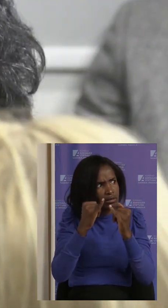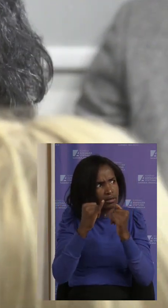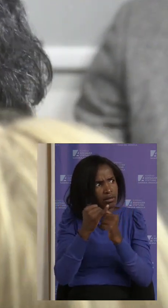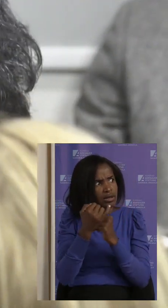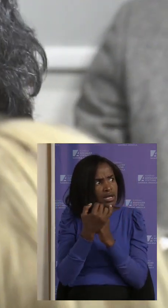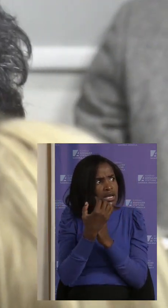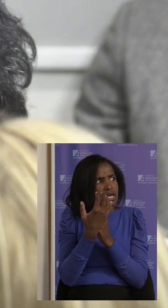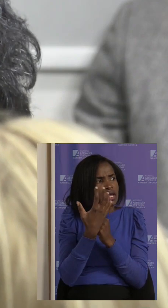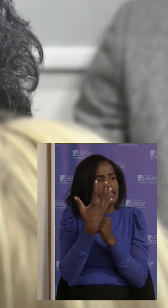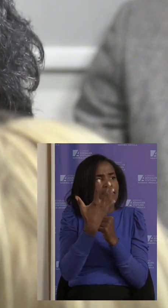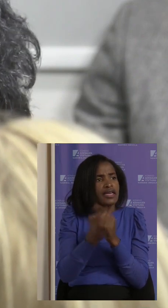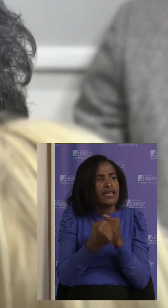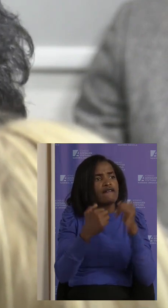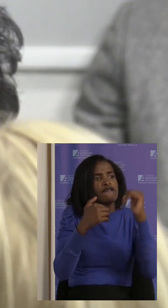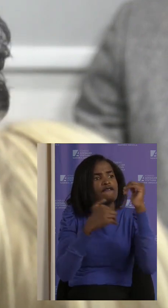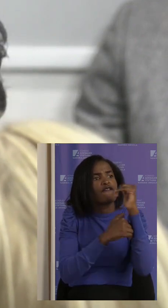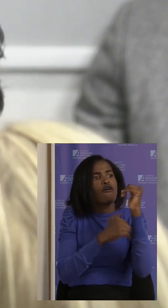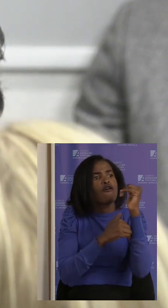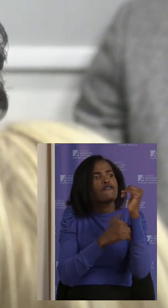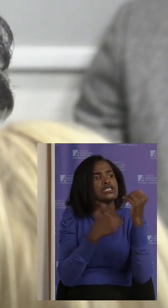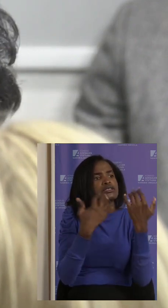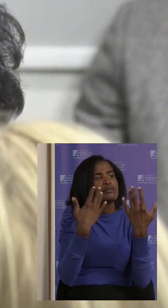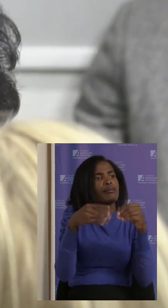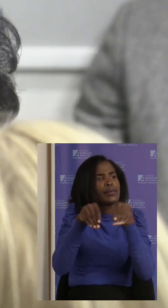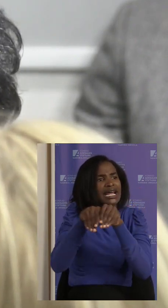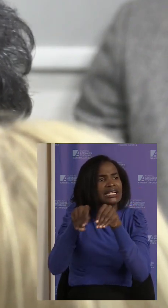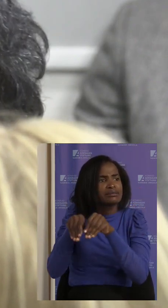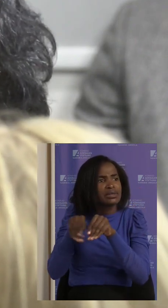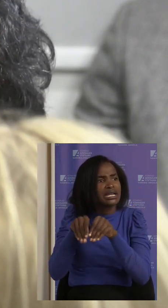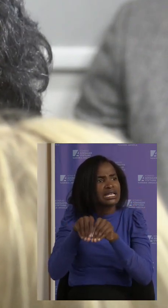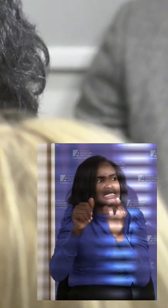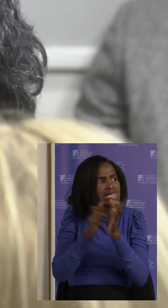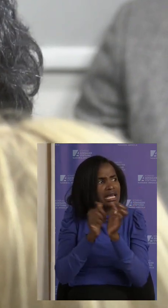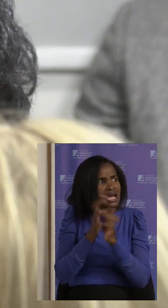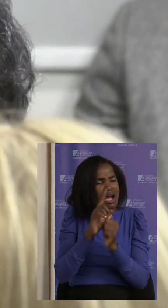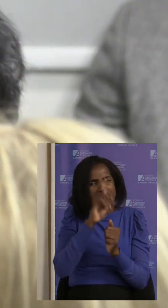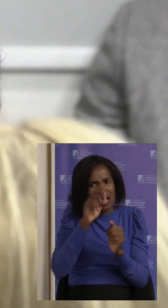offered office practice as a subject. And I asked them, but how will these kids get